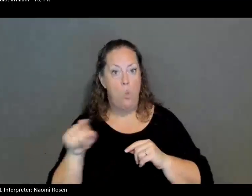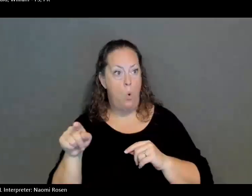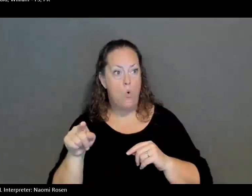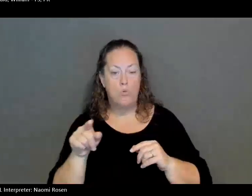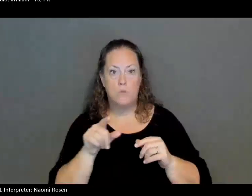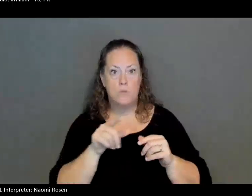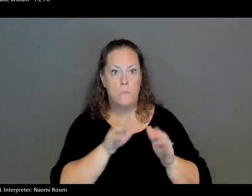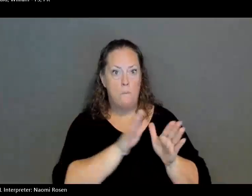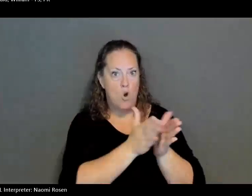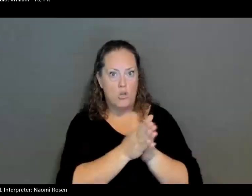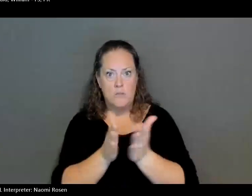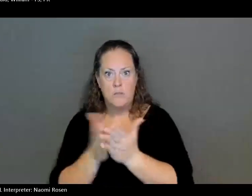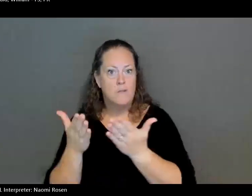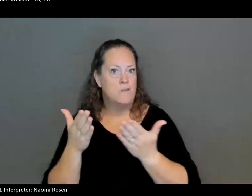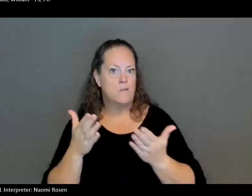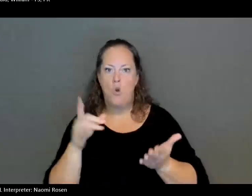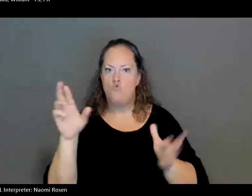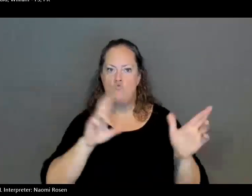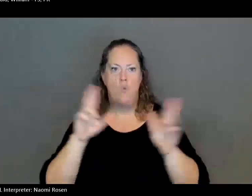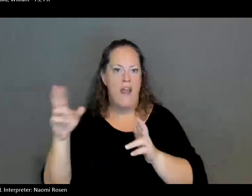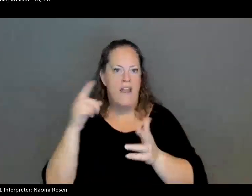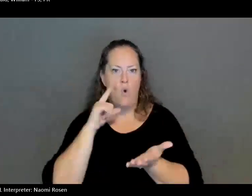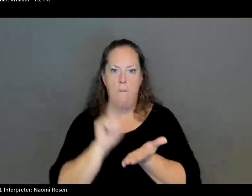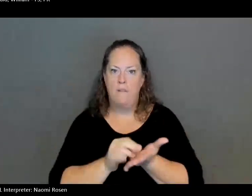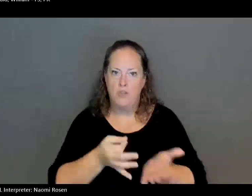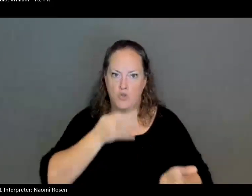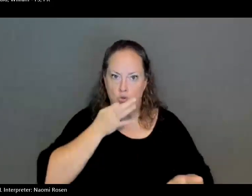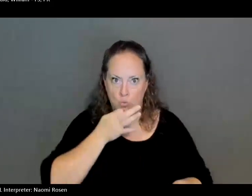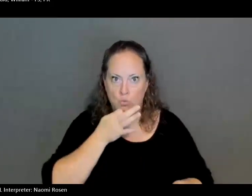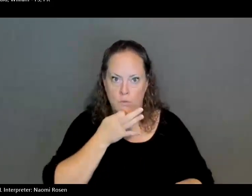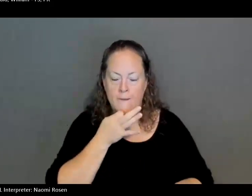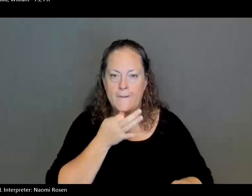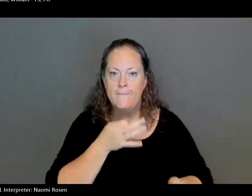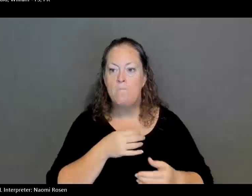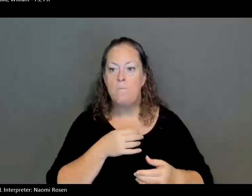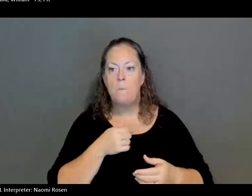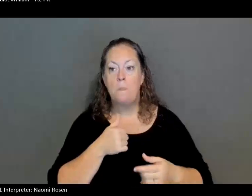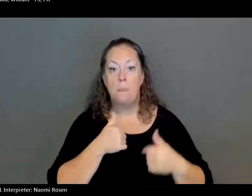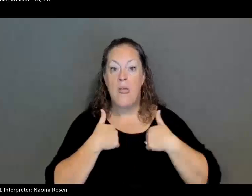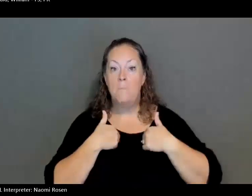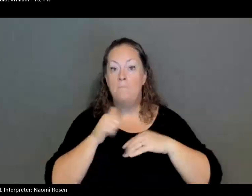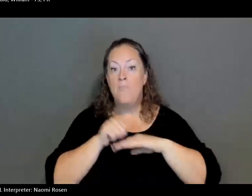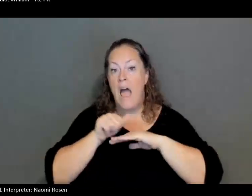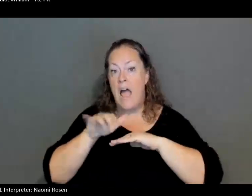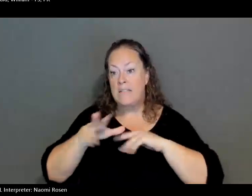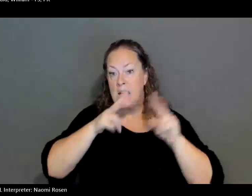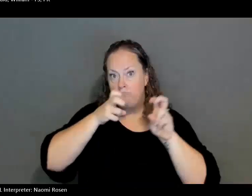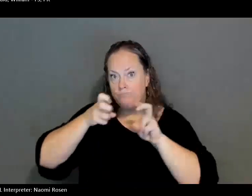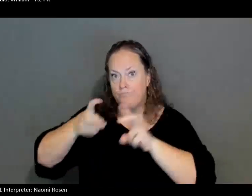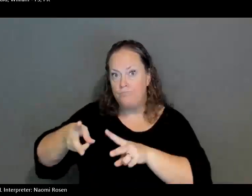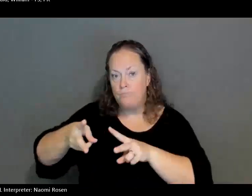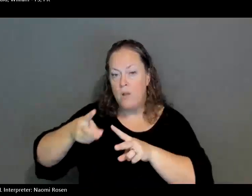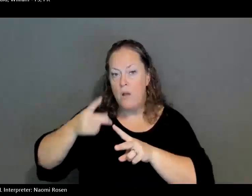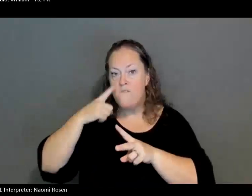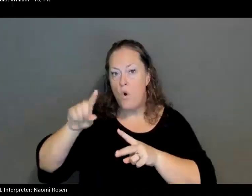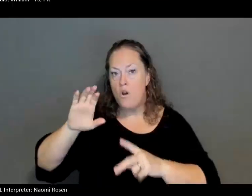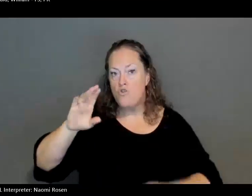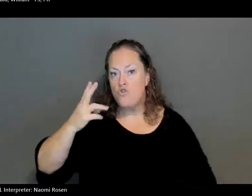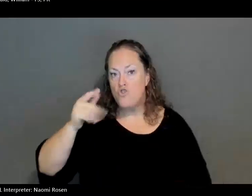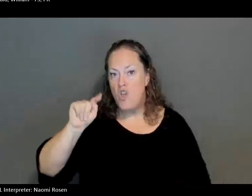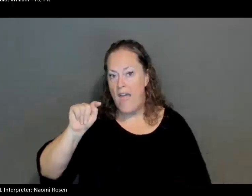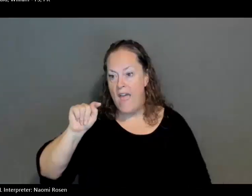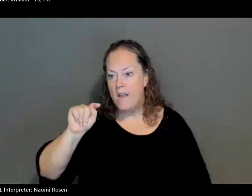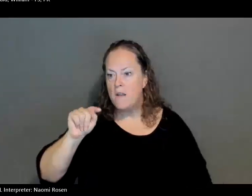be published soon. But I did send a link to the chat to where it